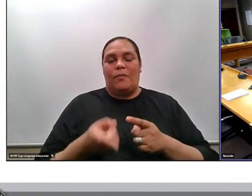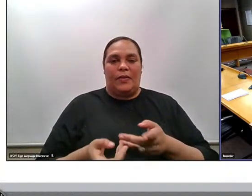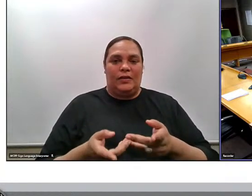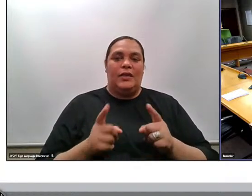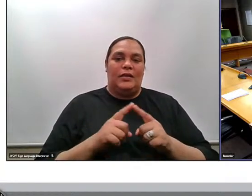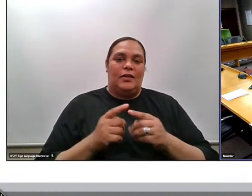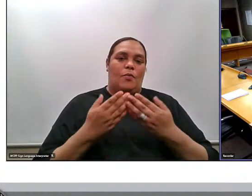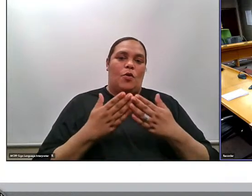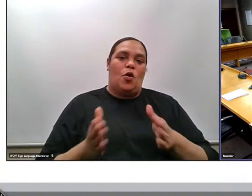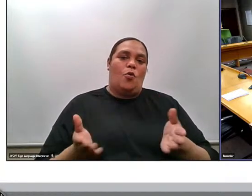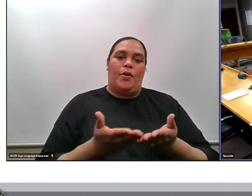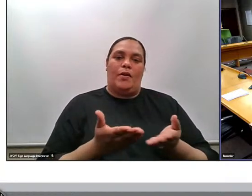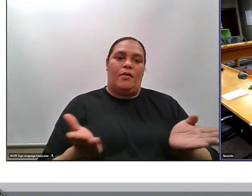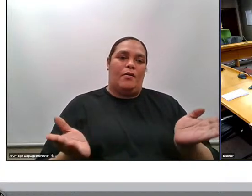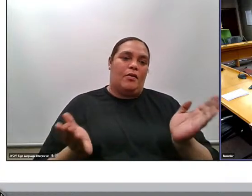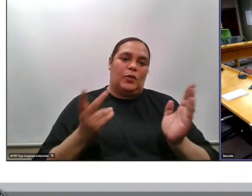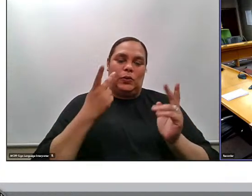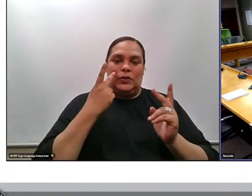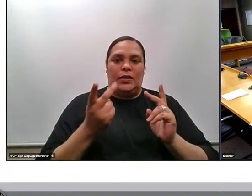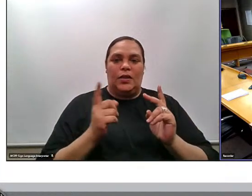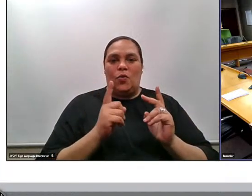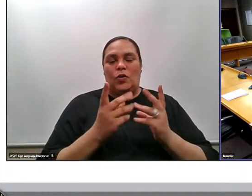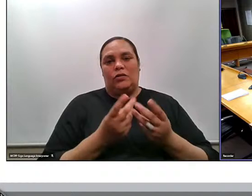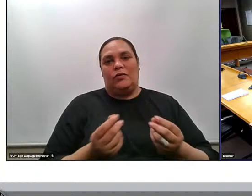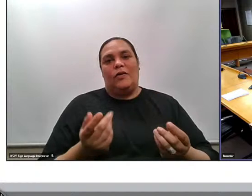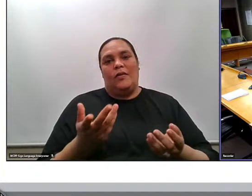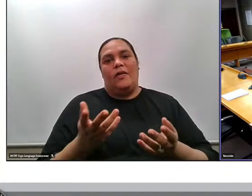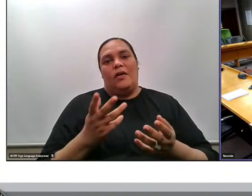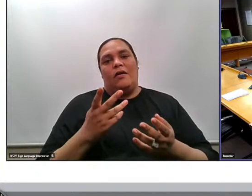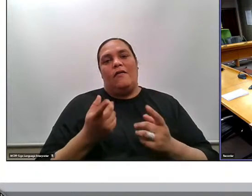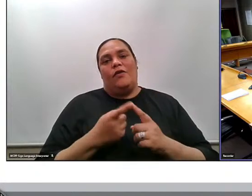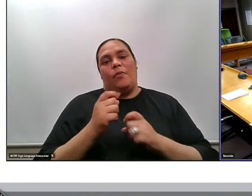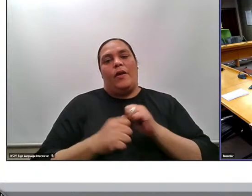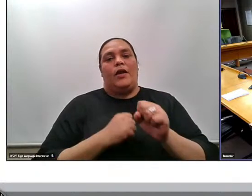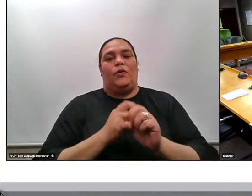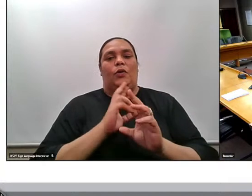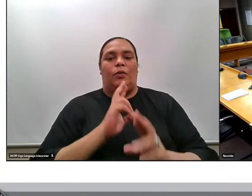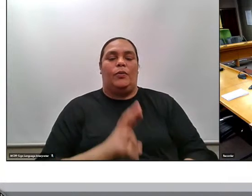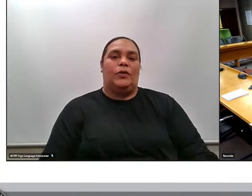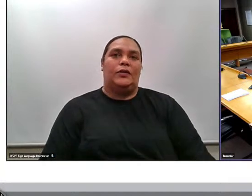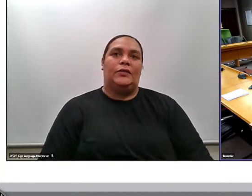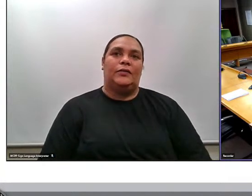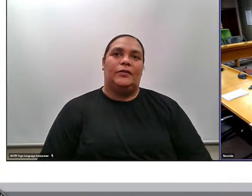and open up to the floor to see what resolutions there were from the annual report.